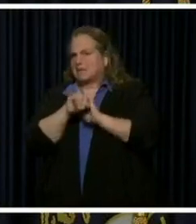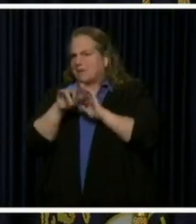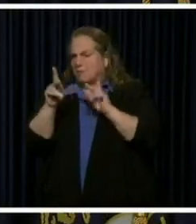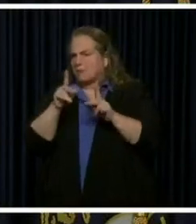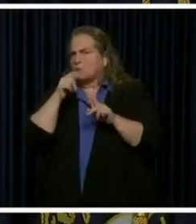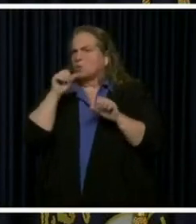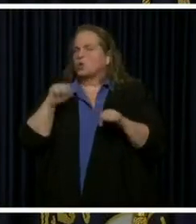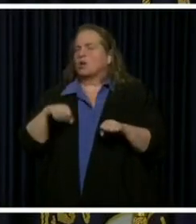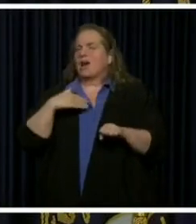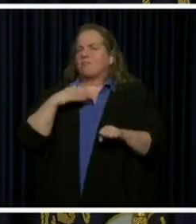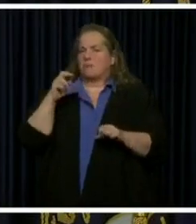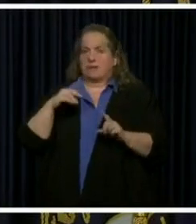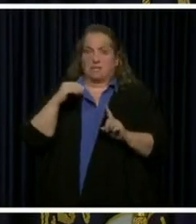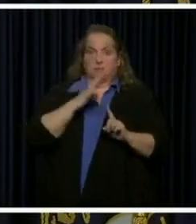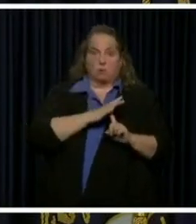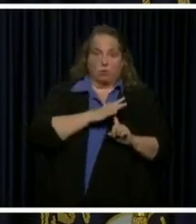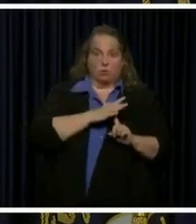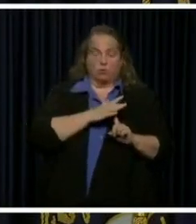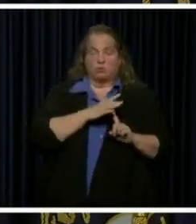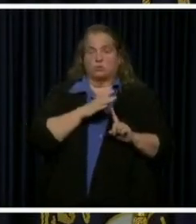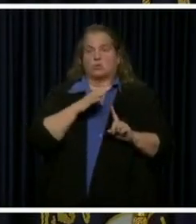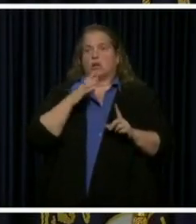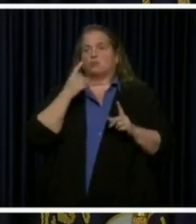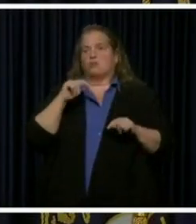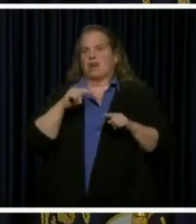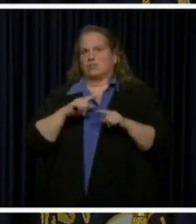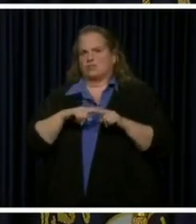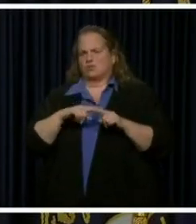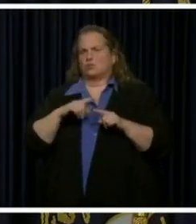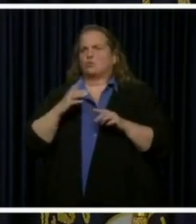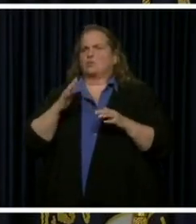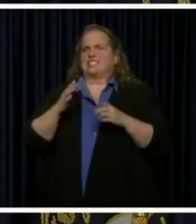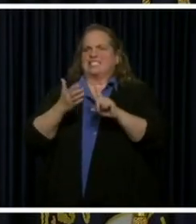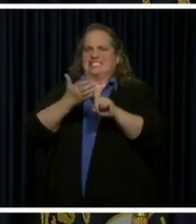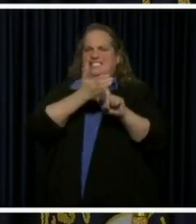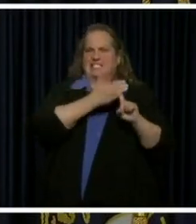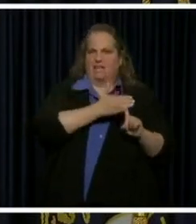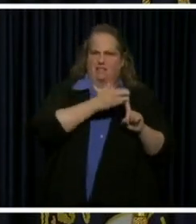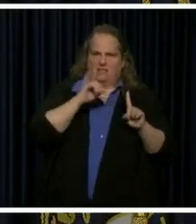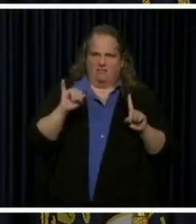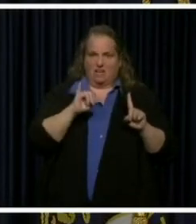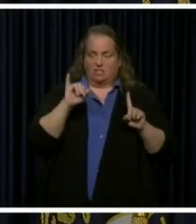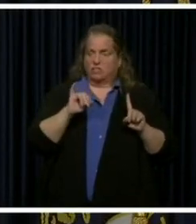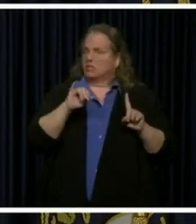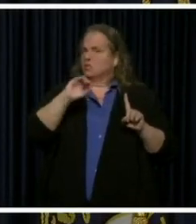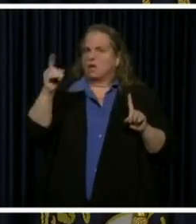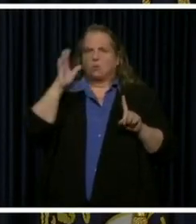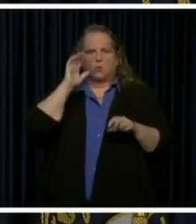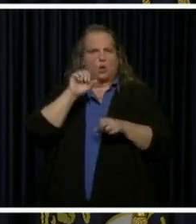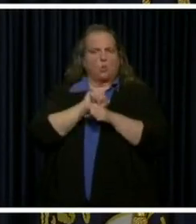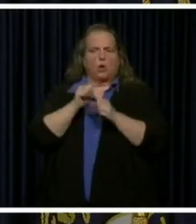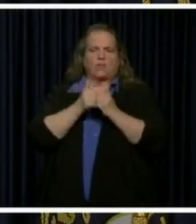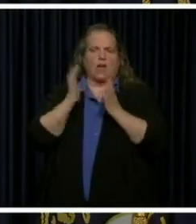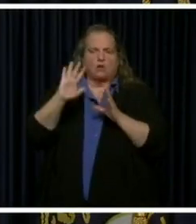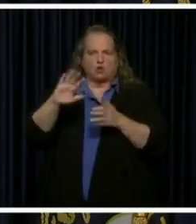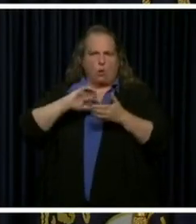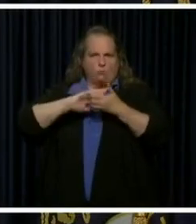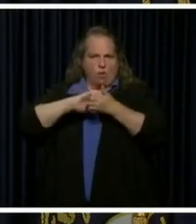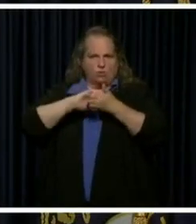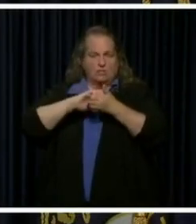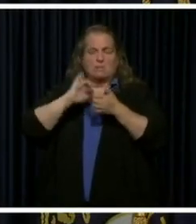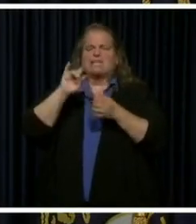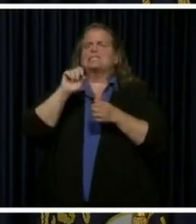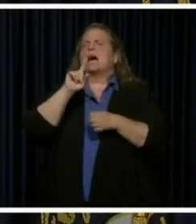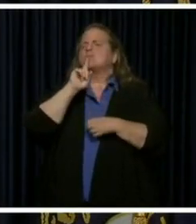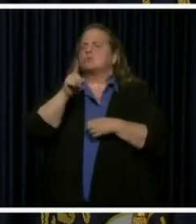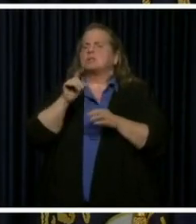that could have been exposed secondarily, and to try to contain the infection. None of this will work without your partnership. This is absolutely